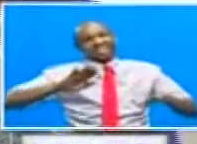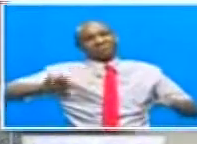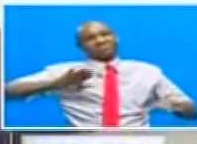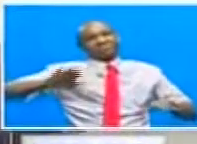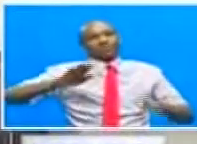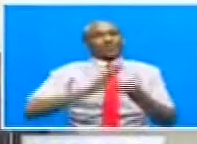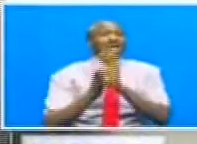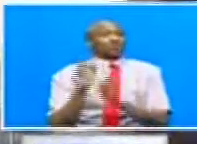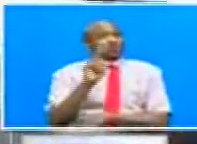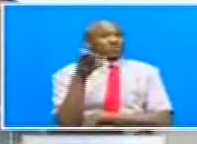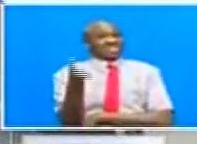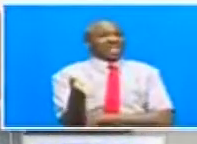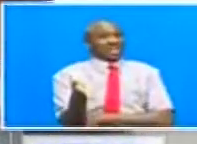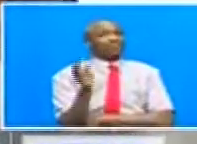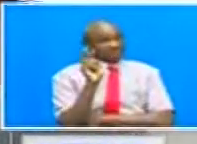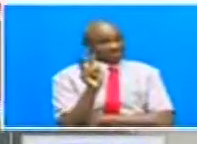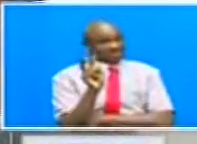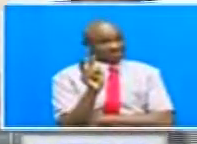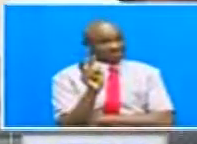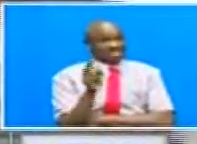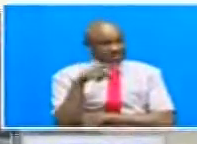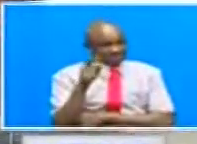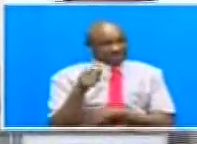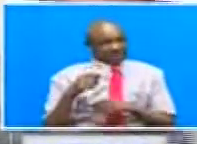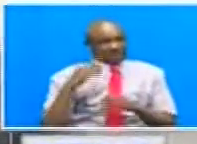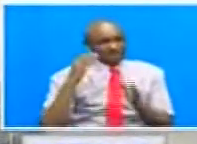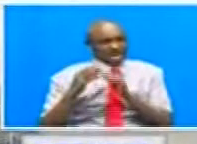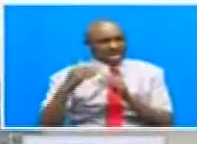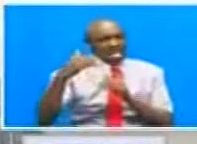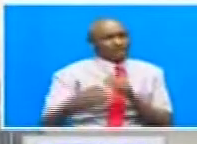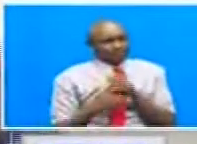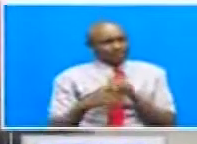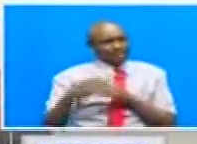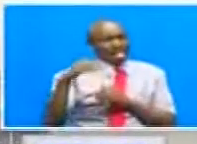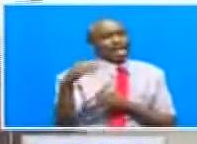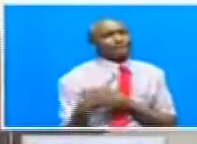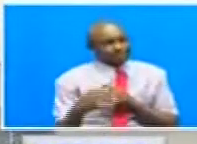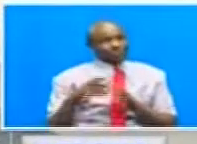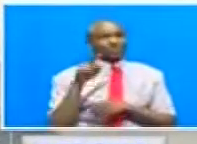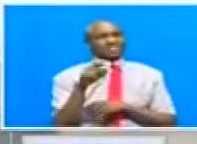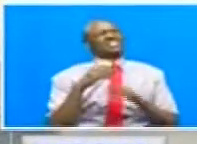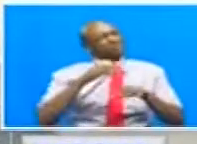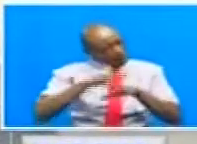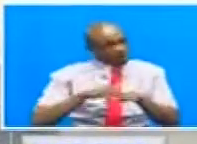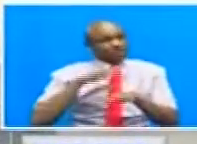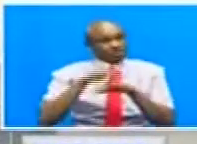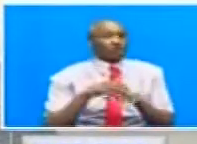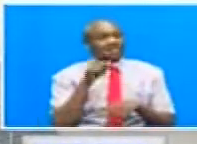lie unoccupied by the school, and they will replan and slice out pieces of this, and that's what happens,